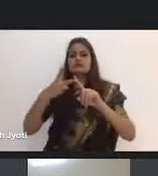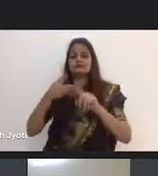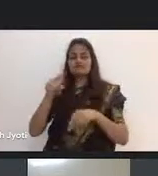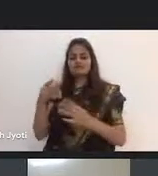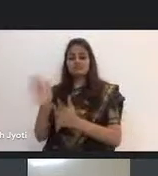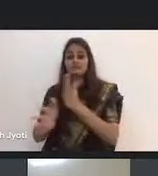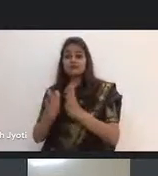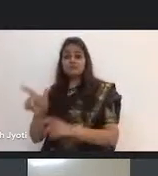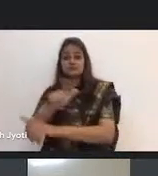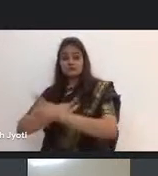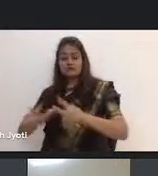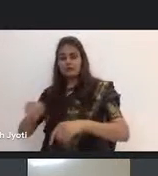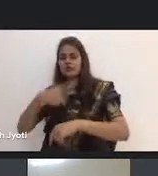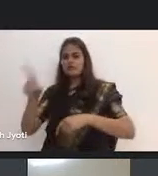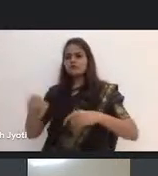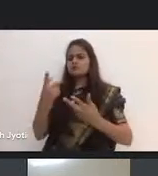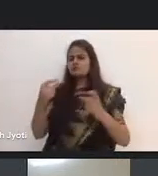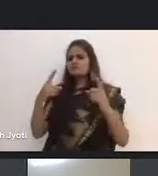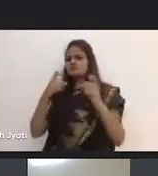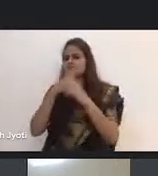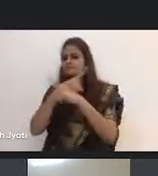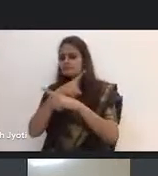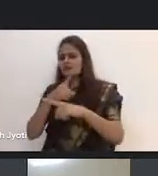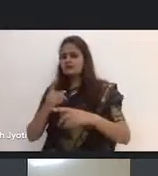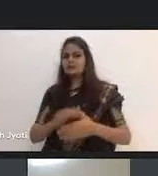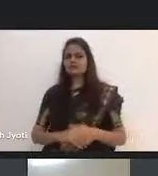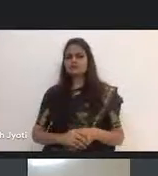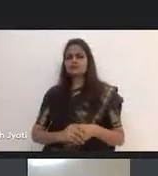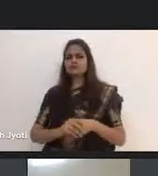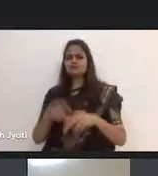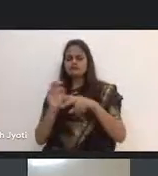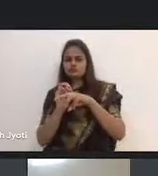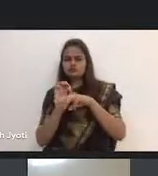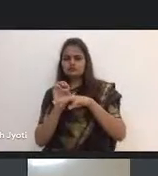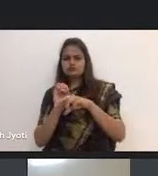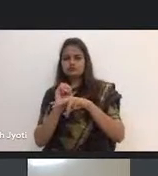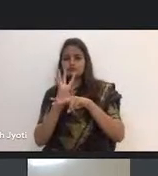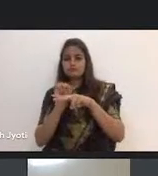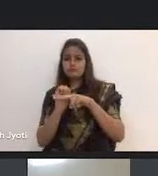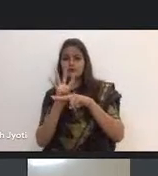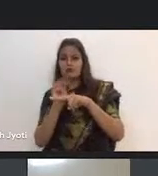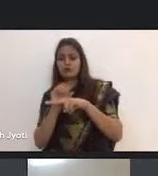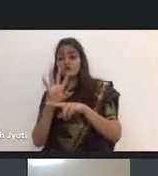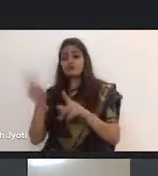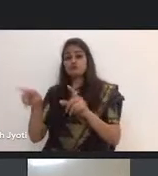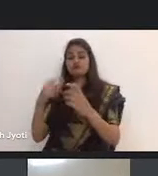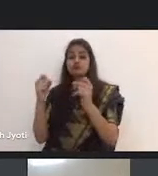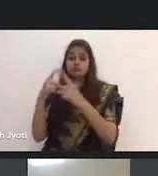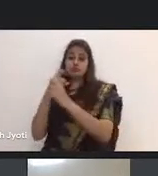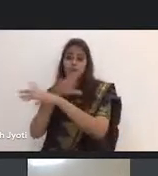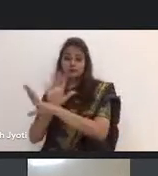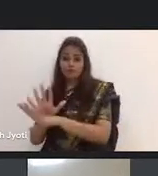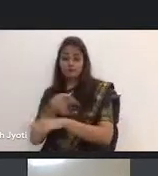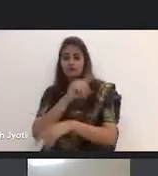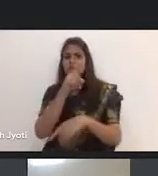complex morphology. The comparison between the morphology of English, which is pretty not there, basically,